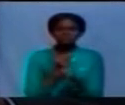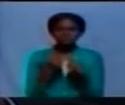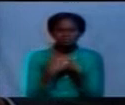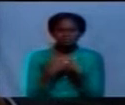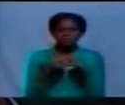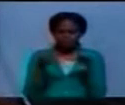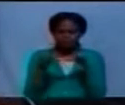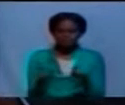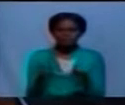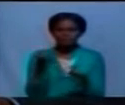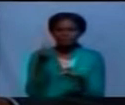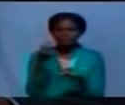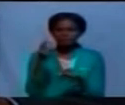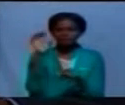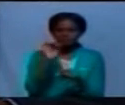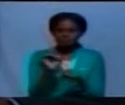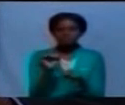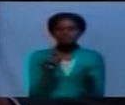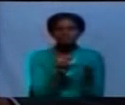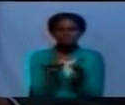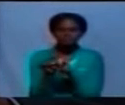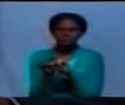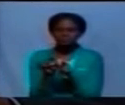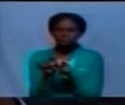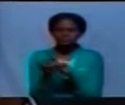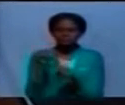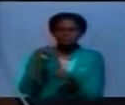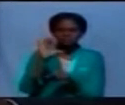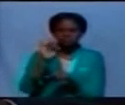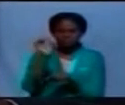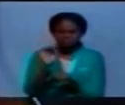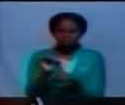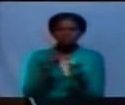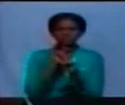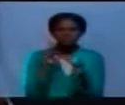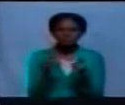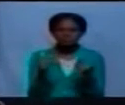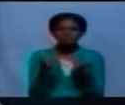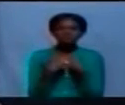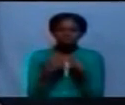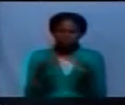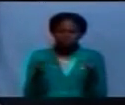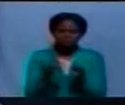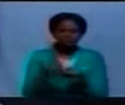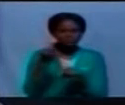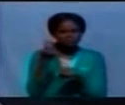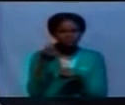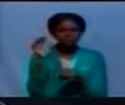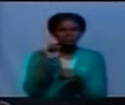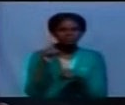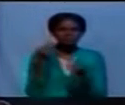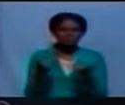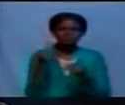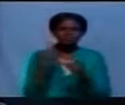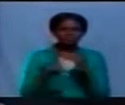low as 12%, as low as 18%. Exactly. In fact, they had come as low as 12%. So what